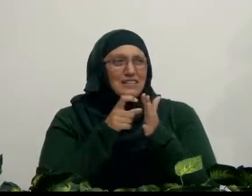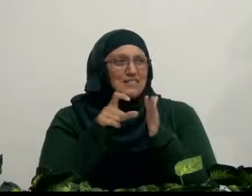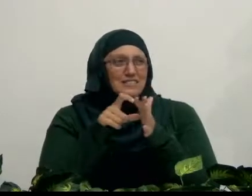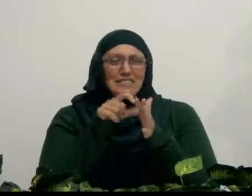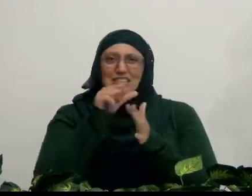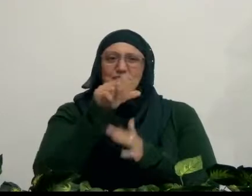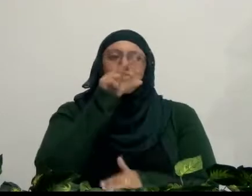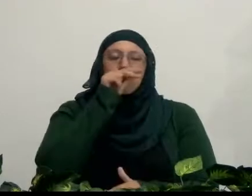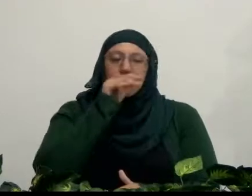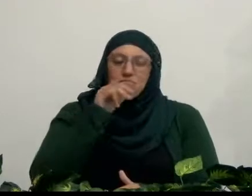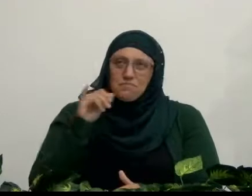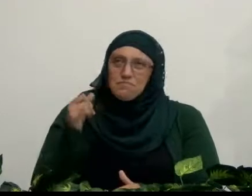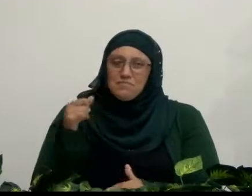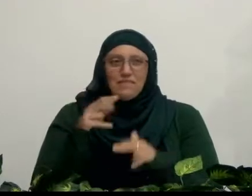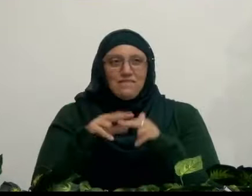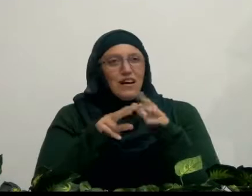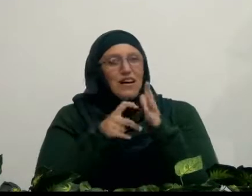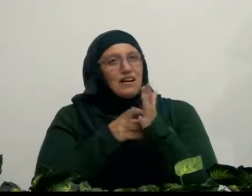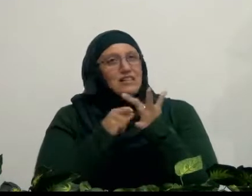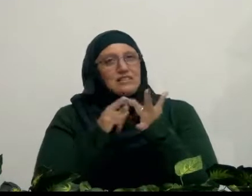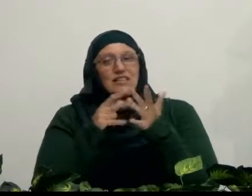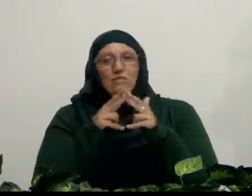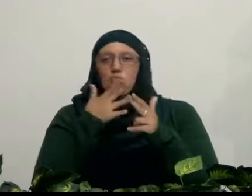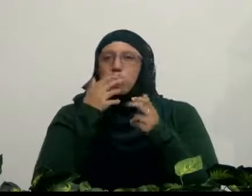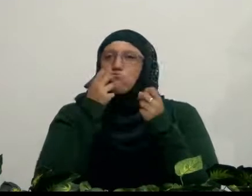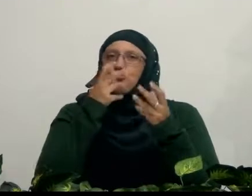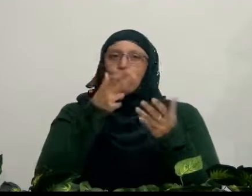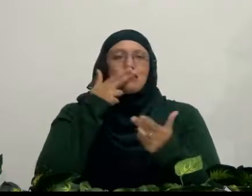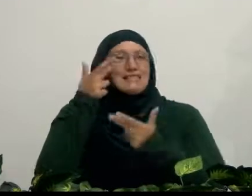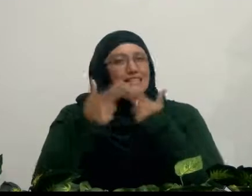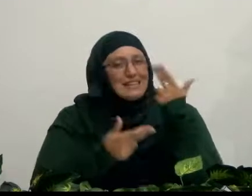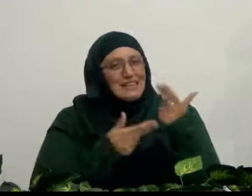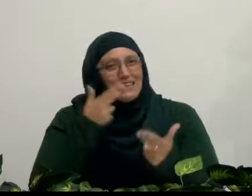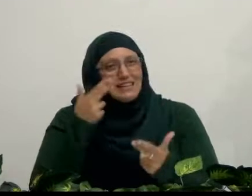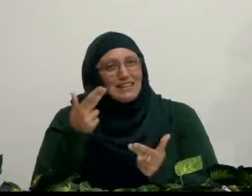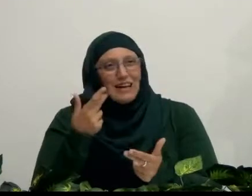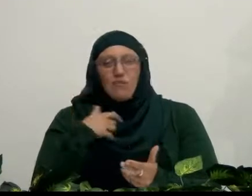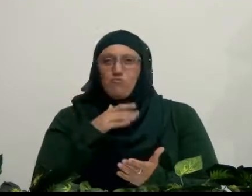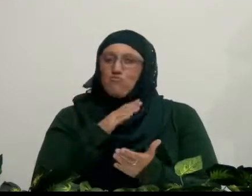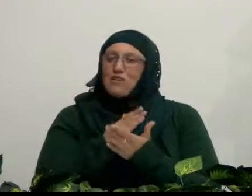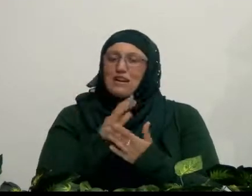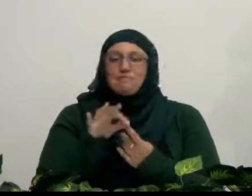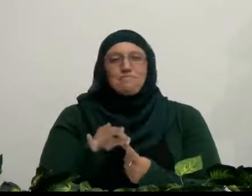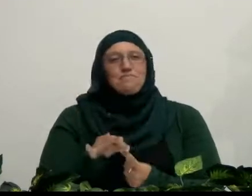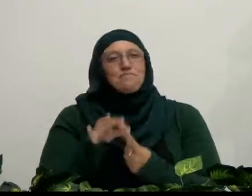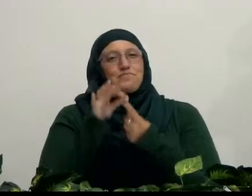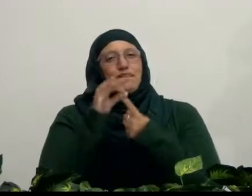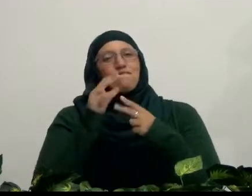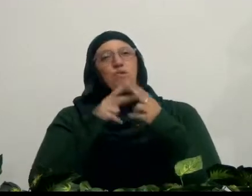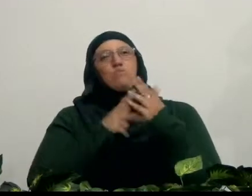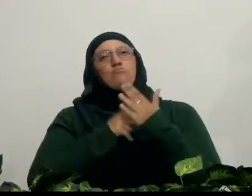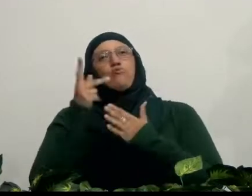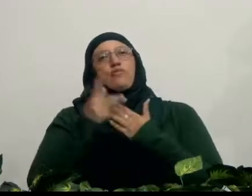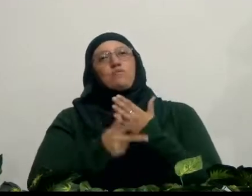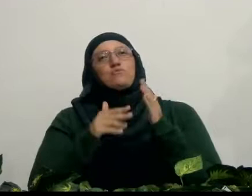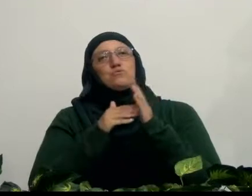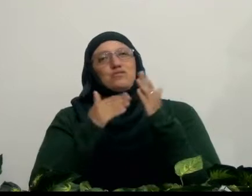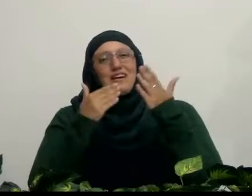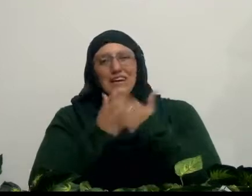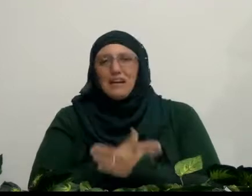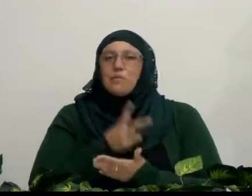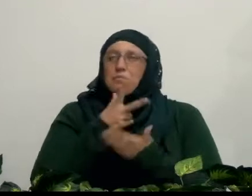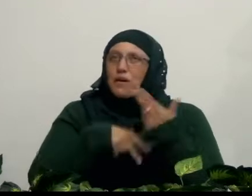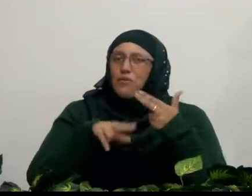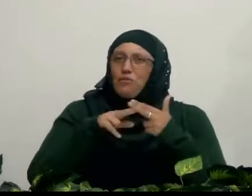beautiful. Jazakallah khaira. But really the cream of the program of tonight definitely was part of the sermon of the